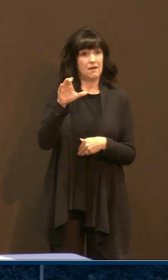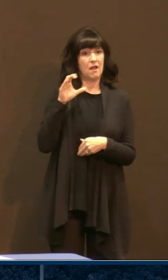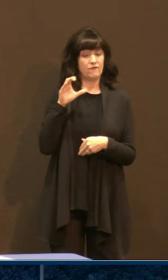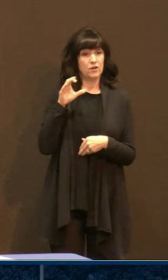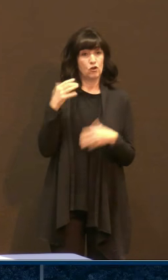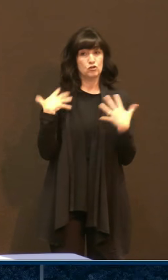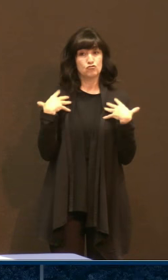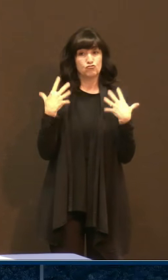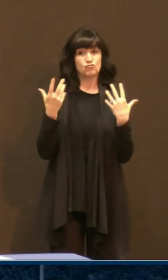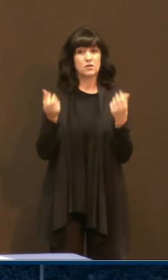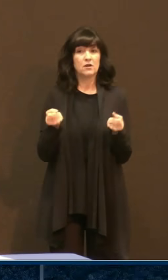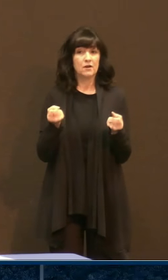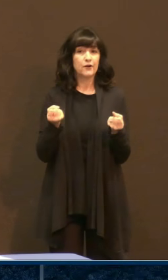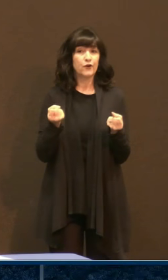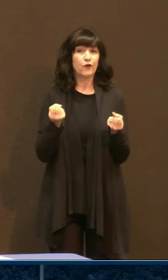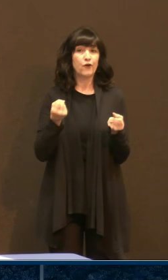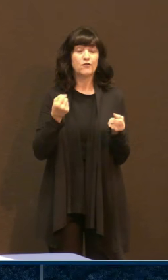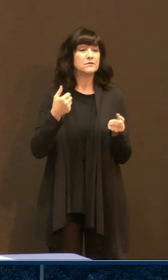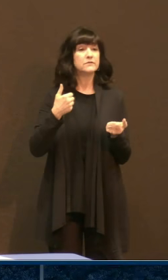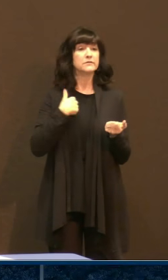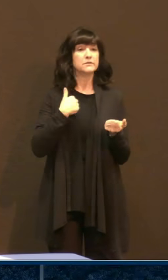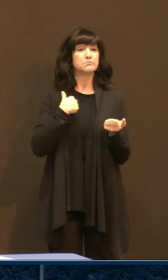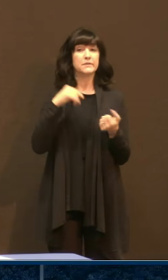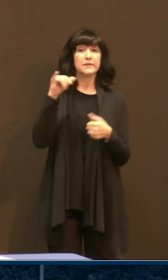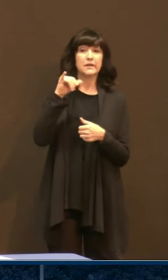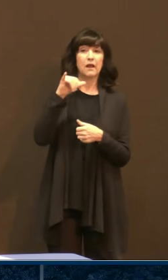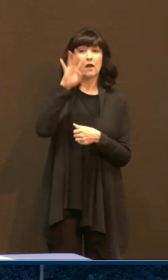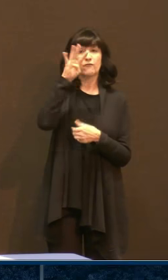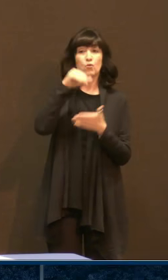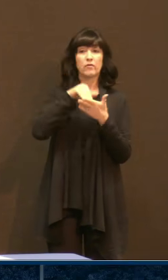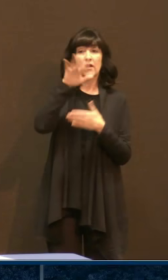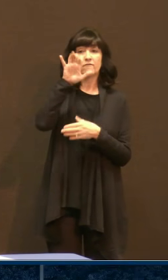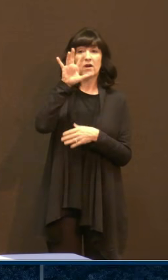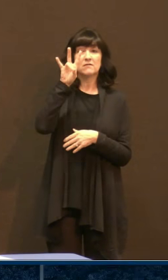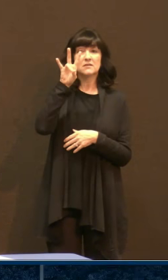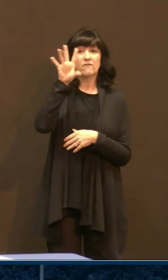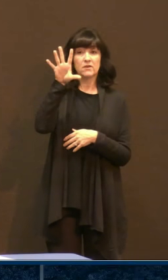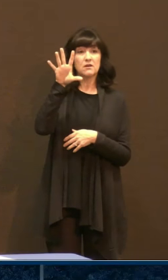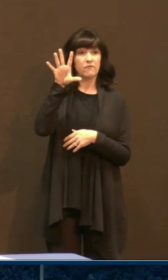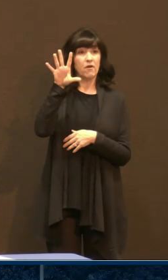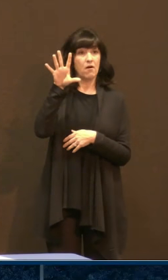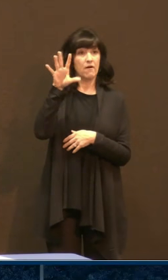from the 75 positive cases to make